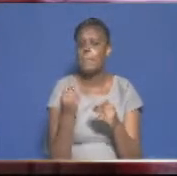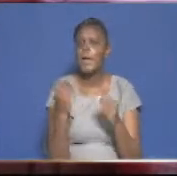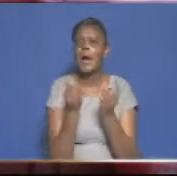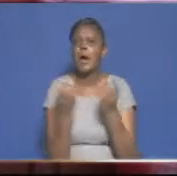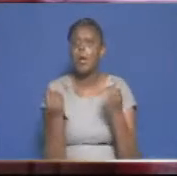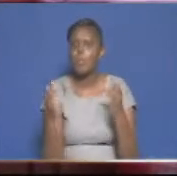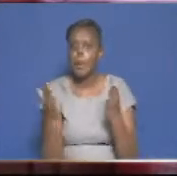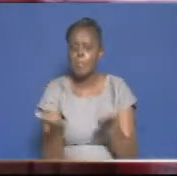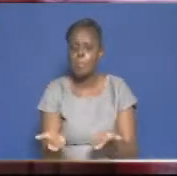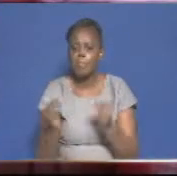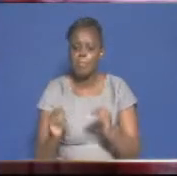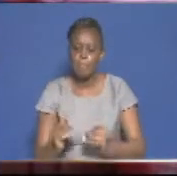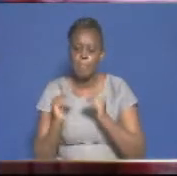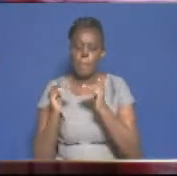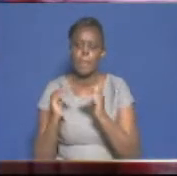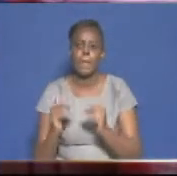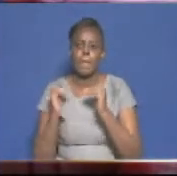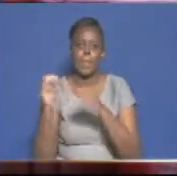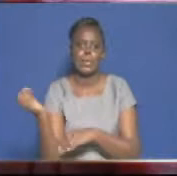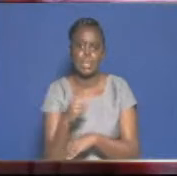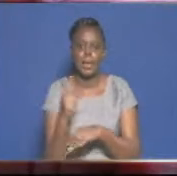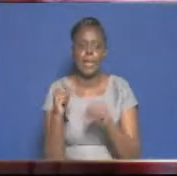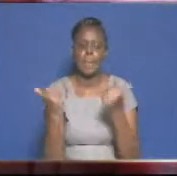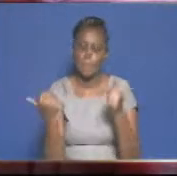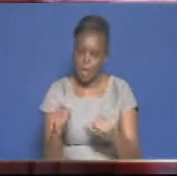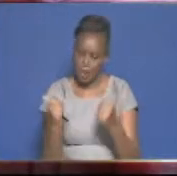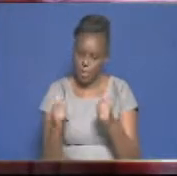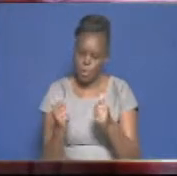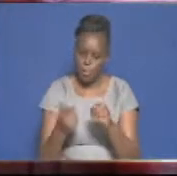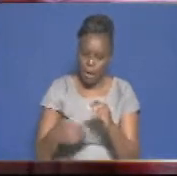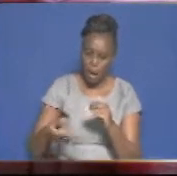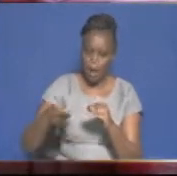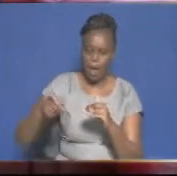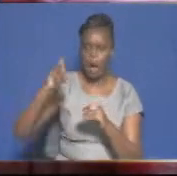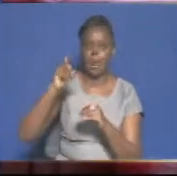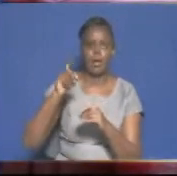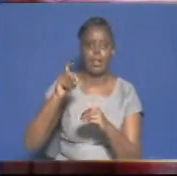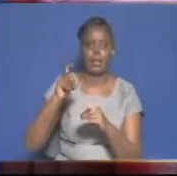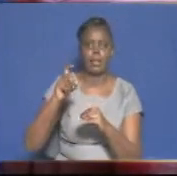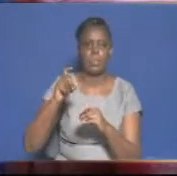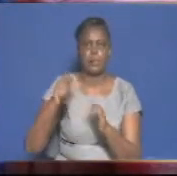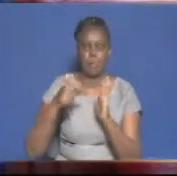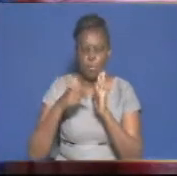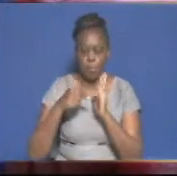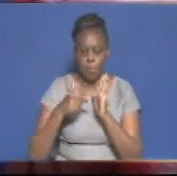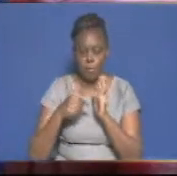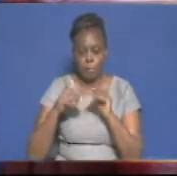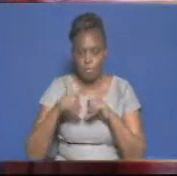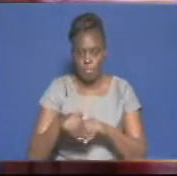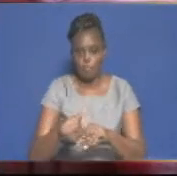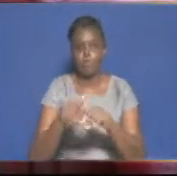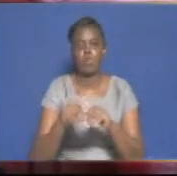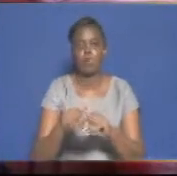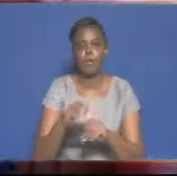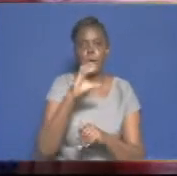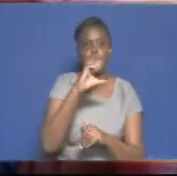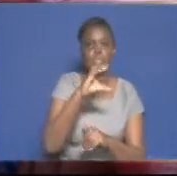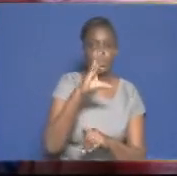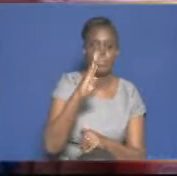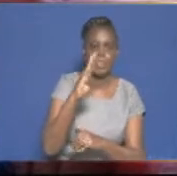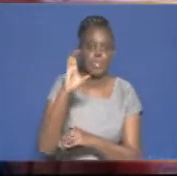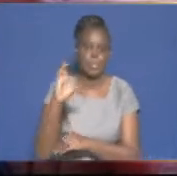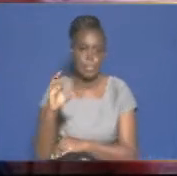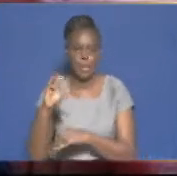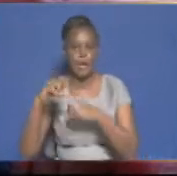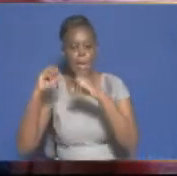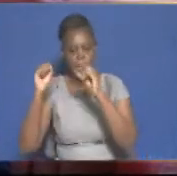been promoted or have not received salary increments as per the existing collective bargaining agreement? I thank